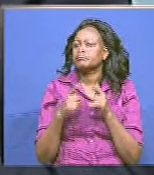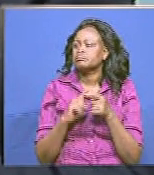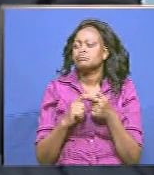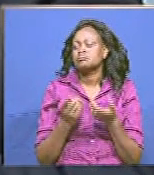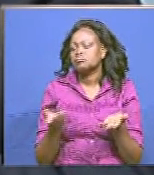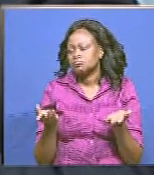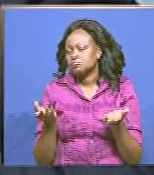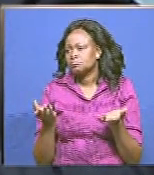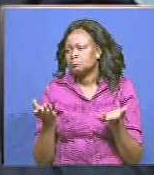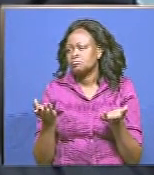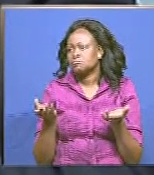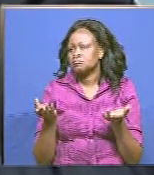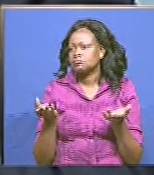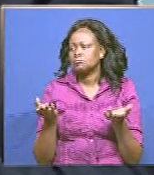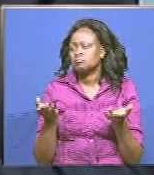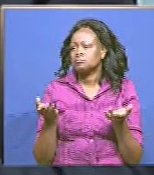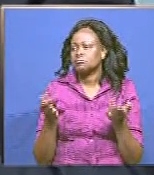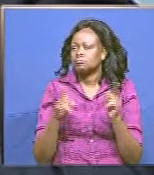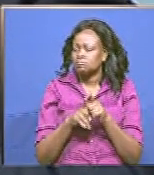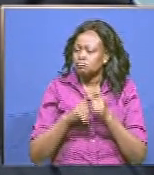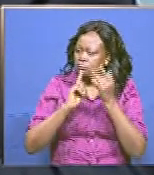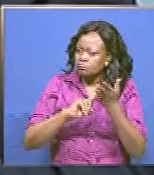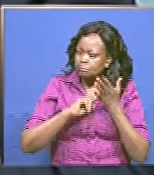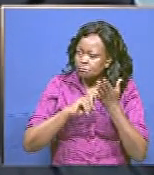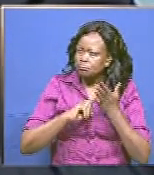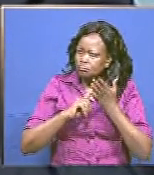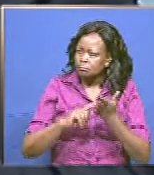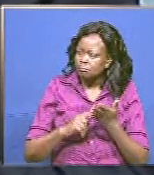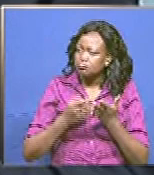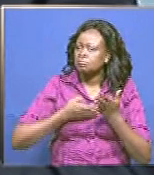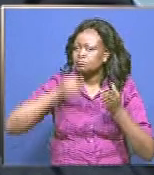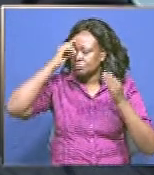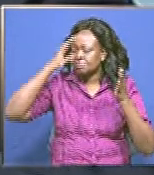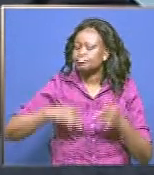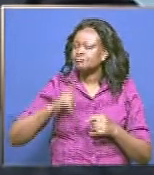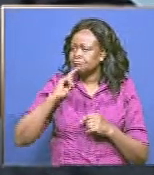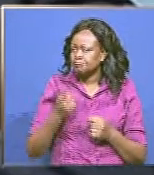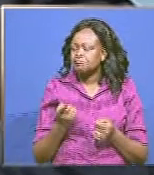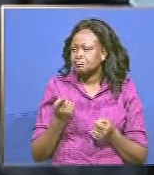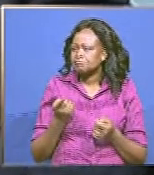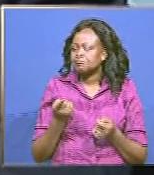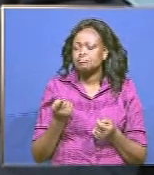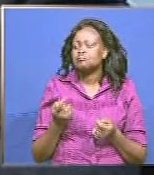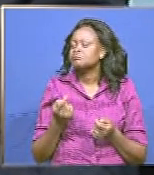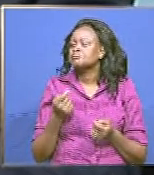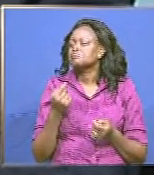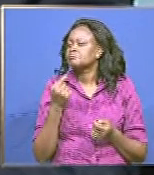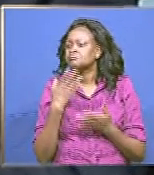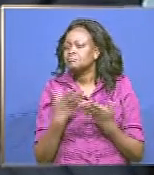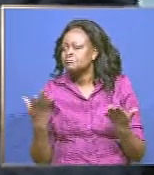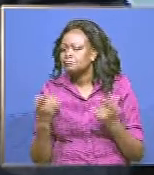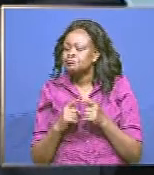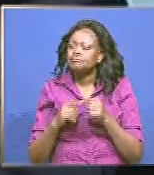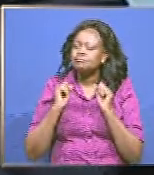somehow in the same discussion, Council of Governors comes, everyone comes, and then we agree, we say, we